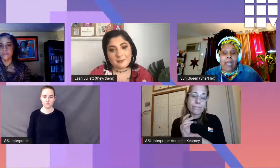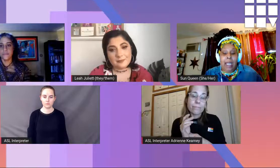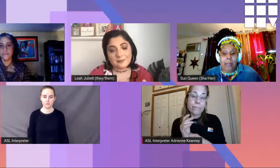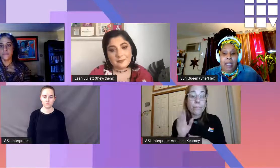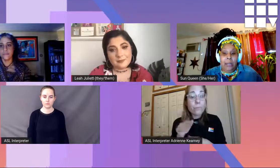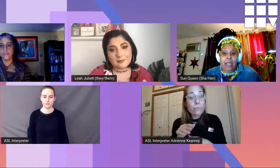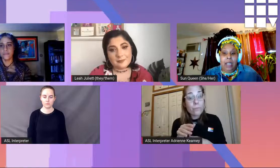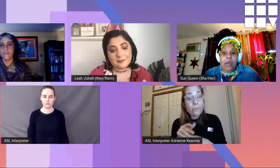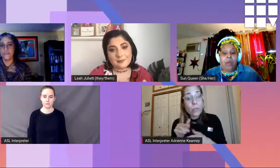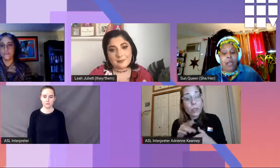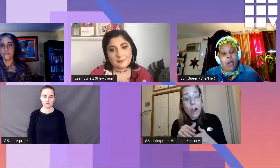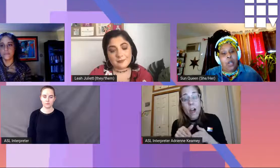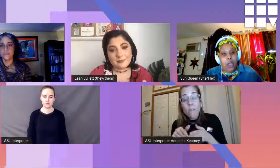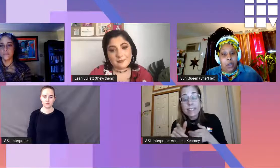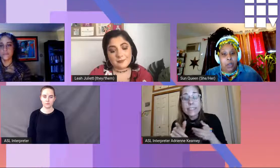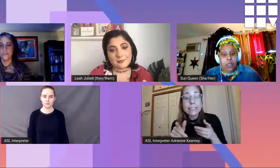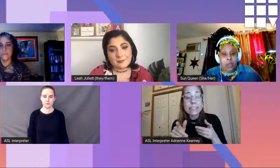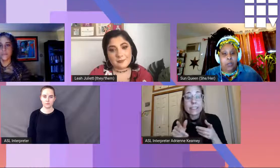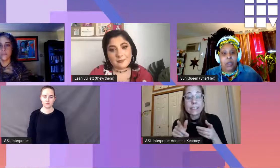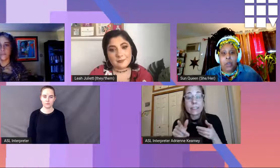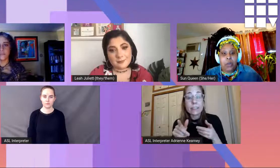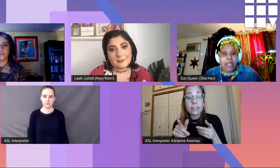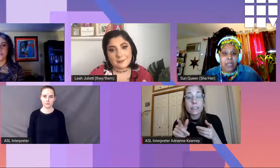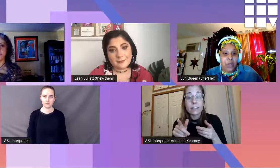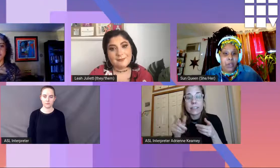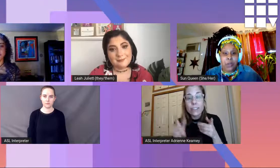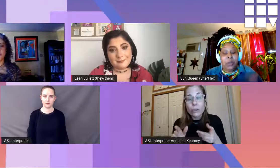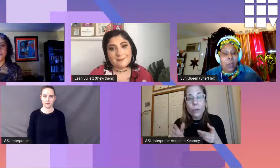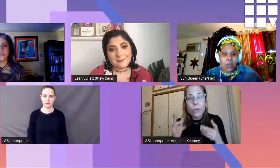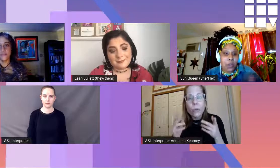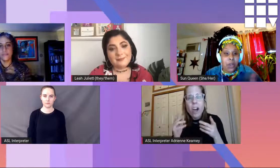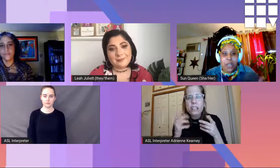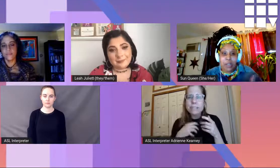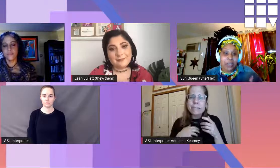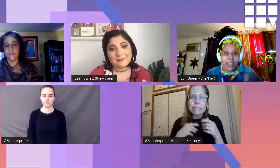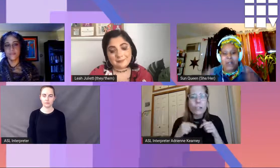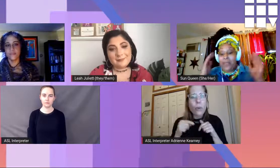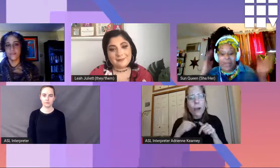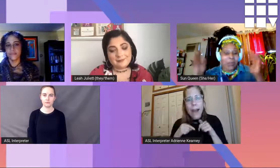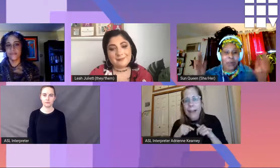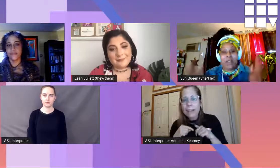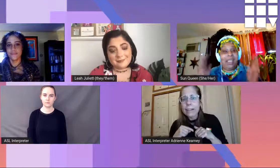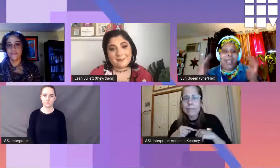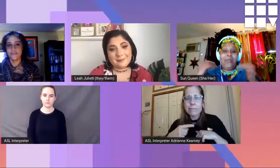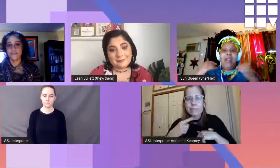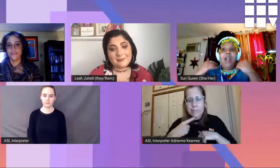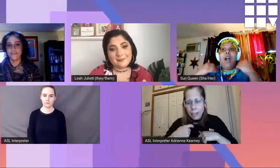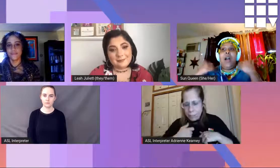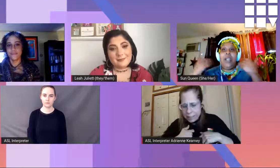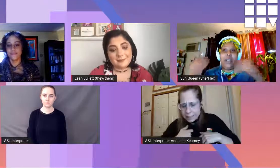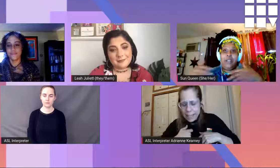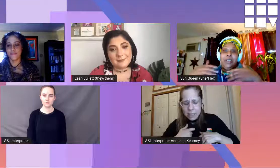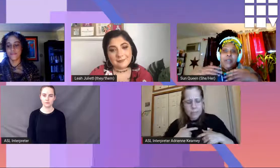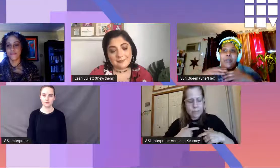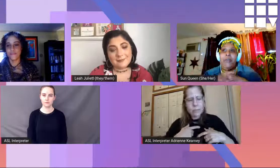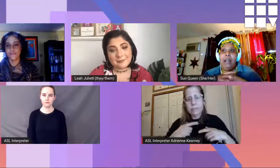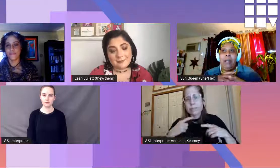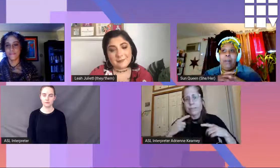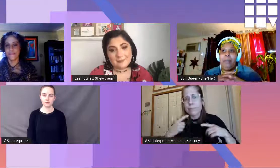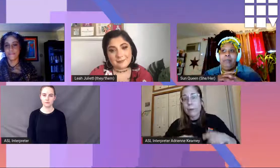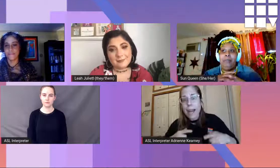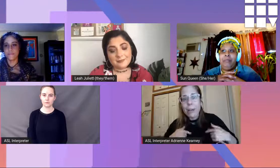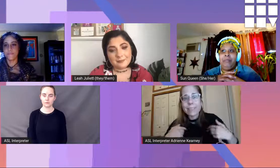go back and maybe write our younger self stories, or, talk to our younger self, give our younger